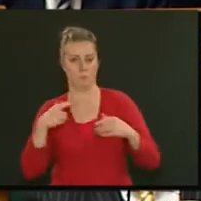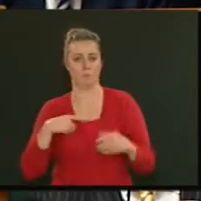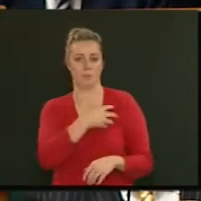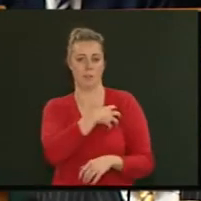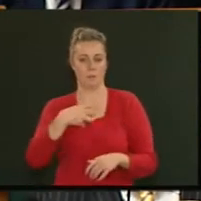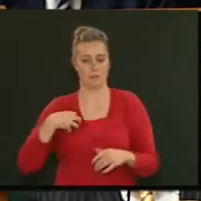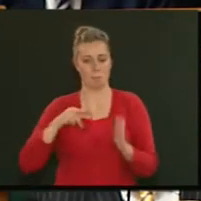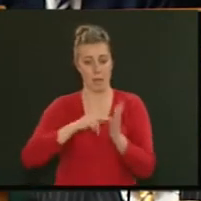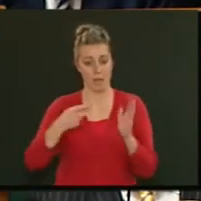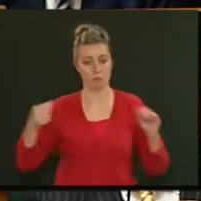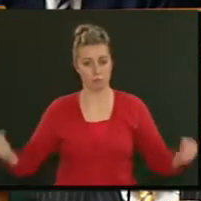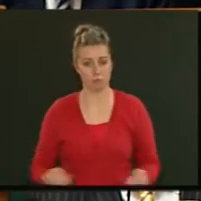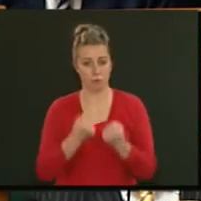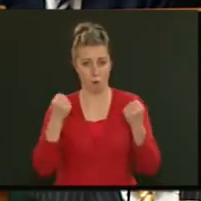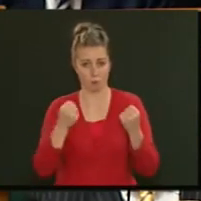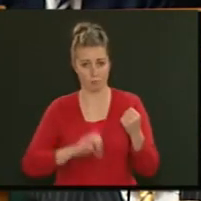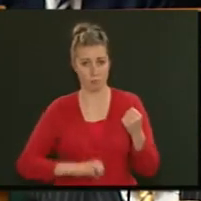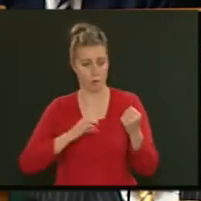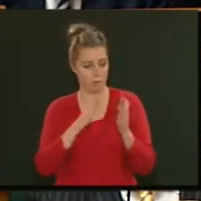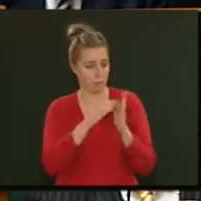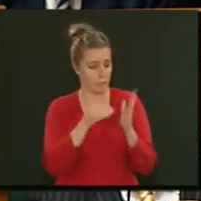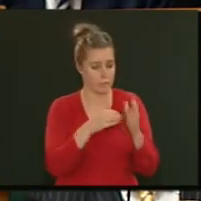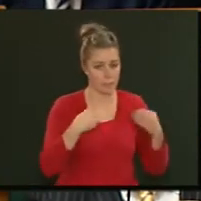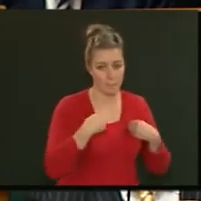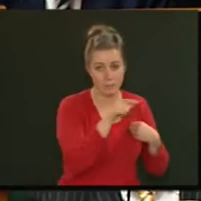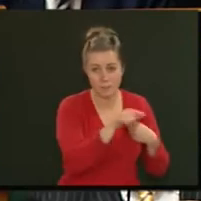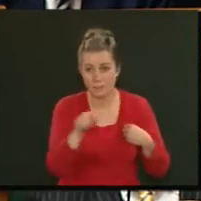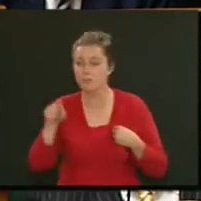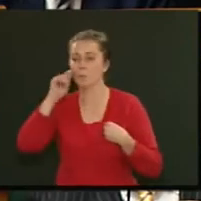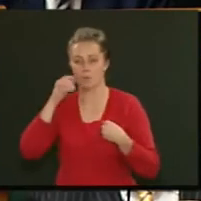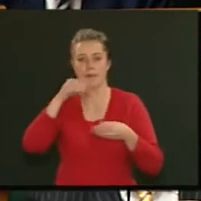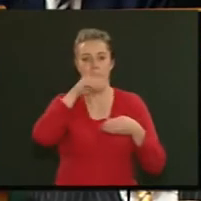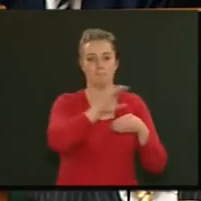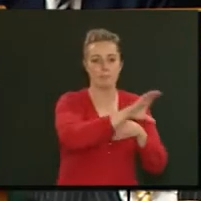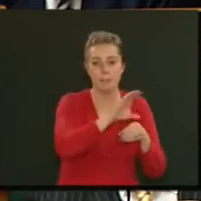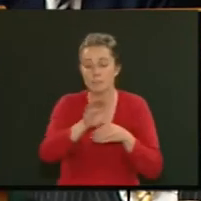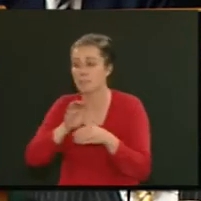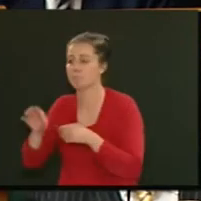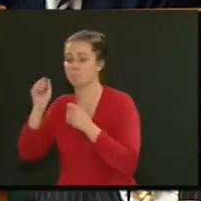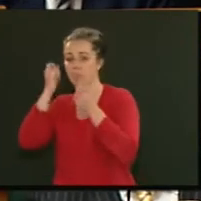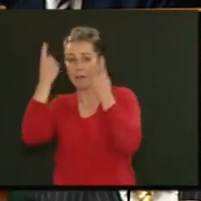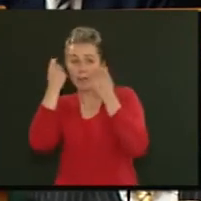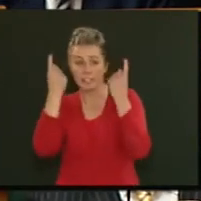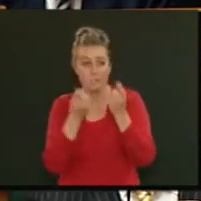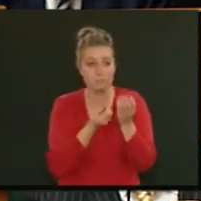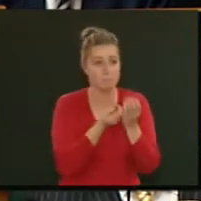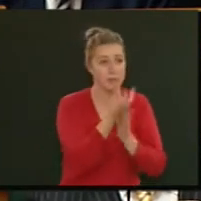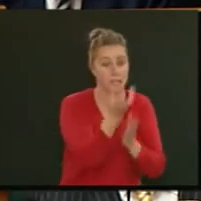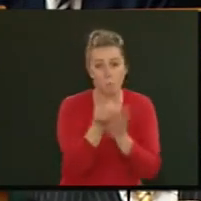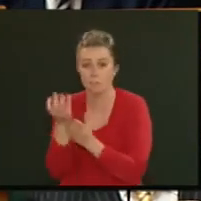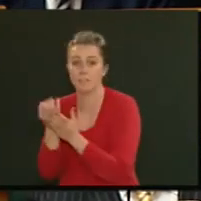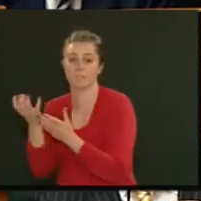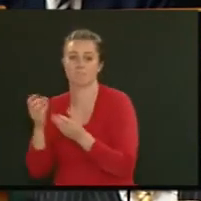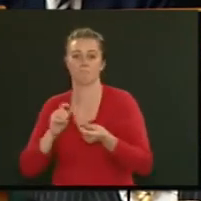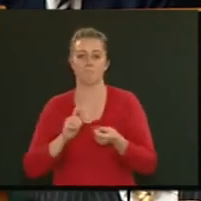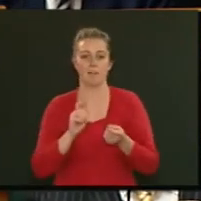plan and confident New Zealand companies who are investing, innovating, exporting, and creating